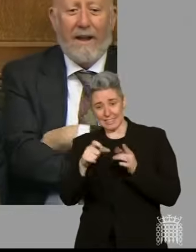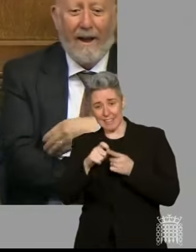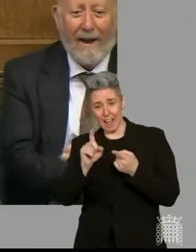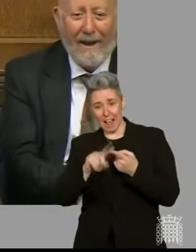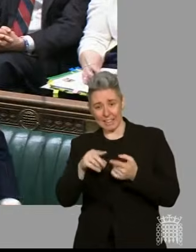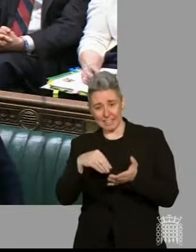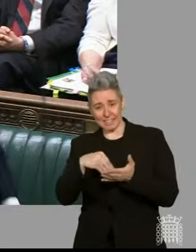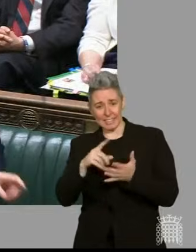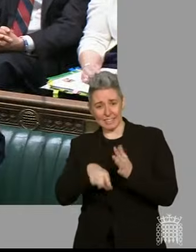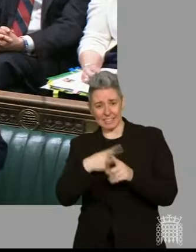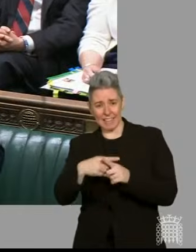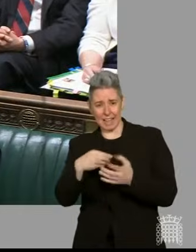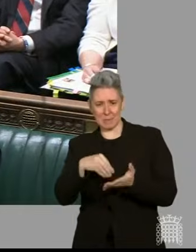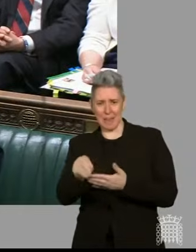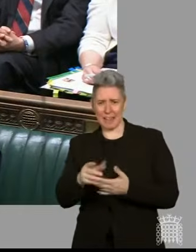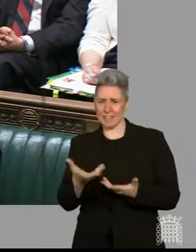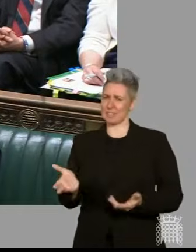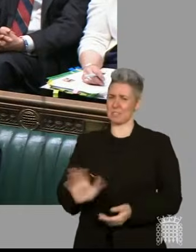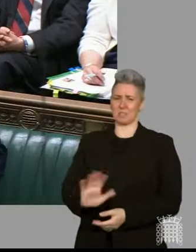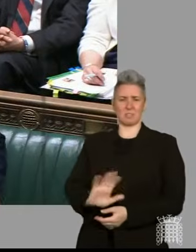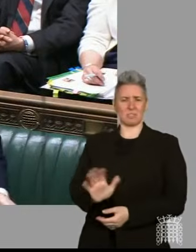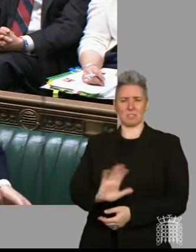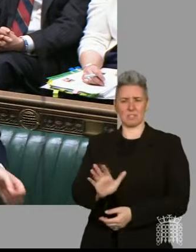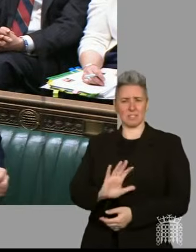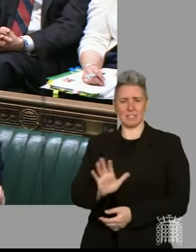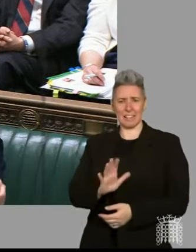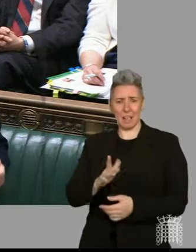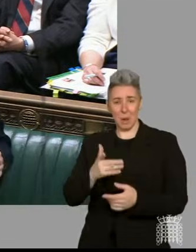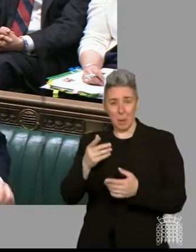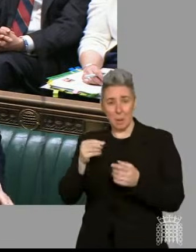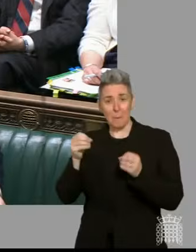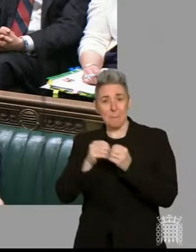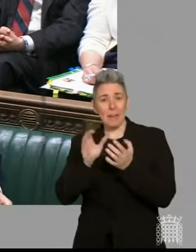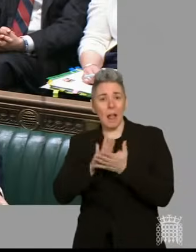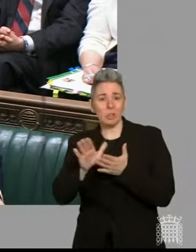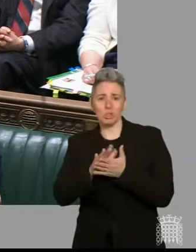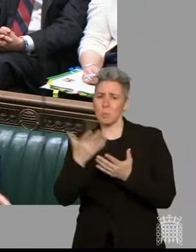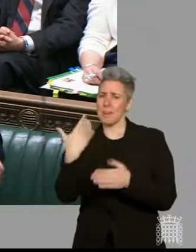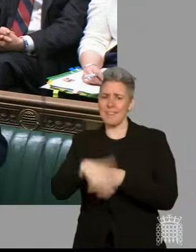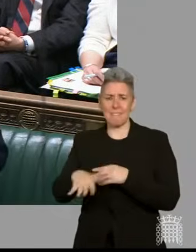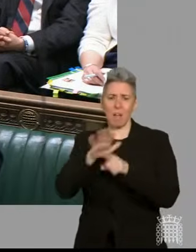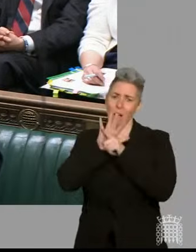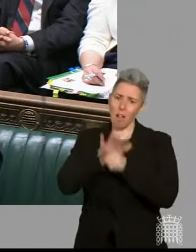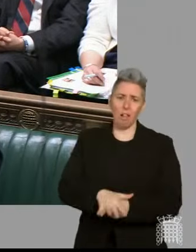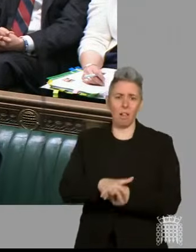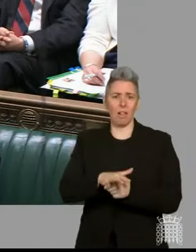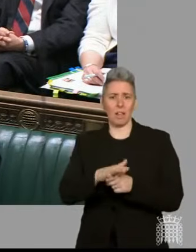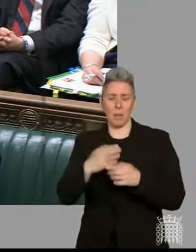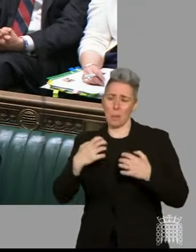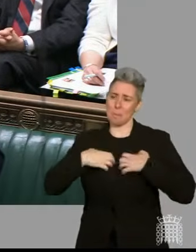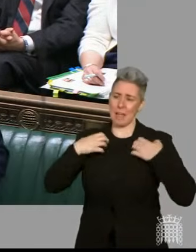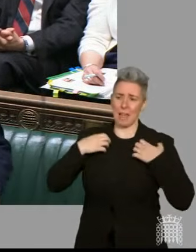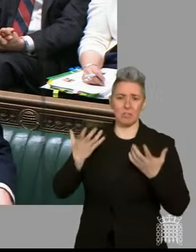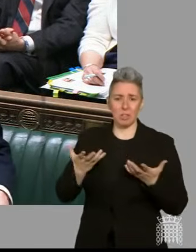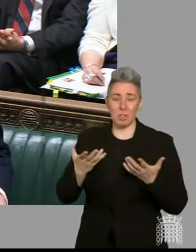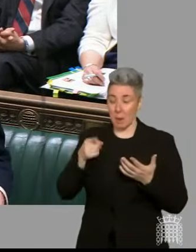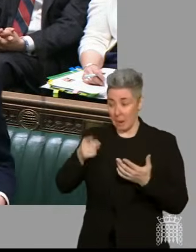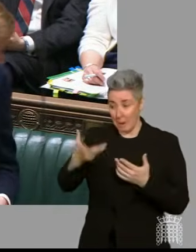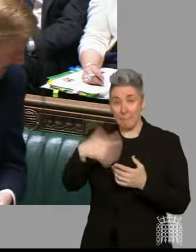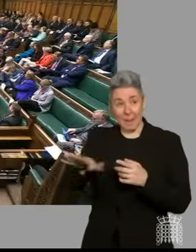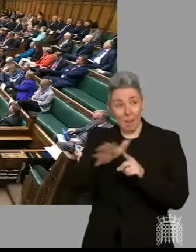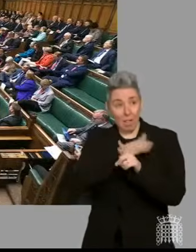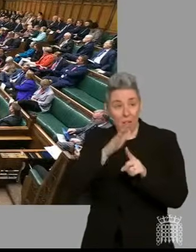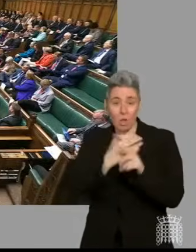at the same time, he's saved Teesside Airport and secured a new free port for Teesside. No wonder people will be voting for him